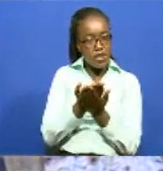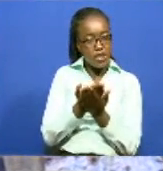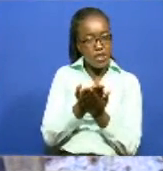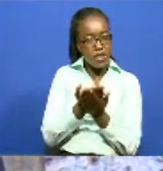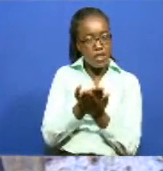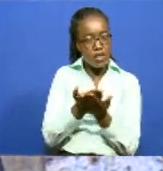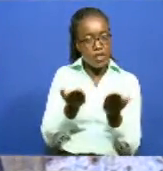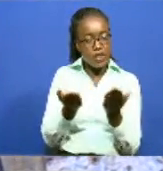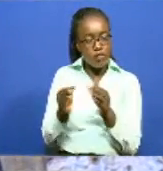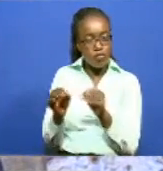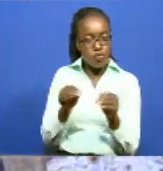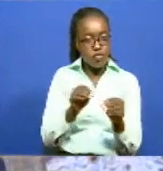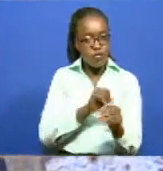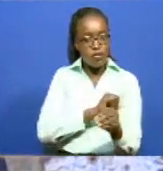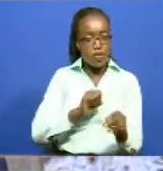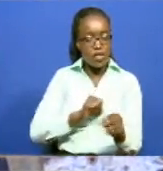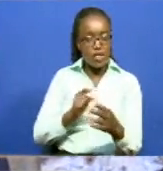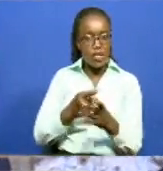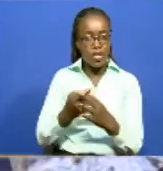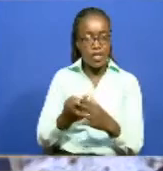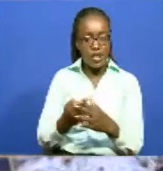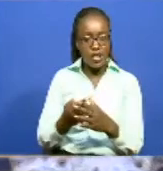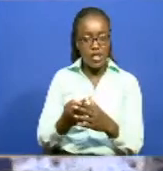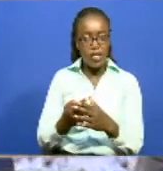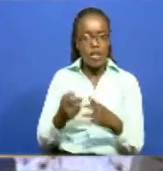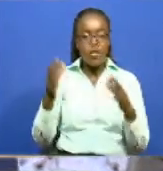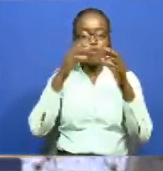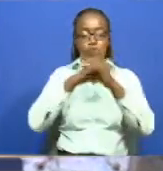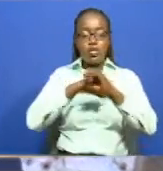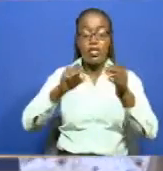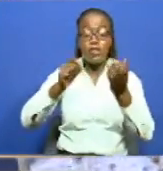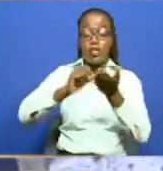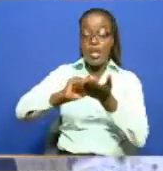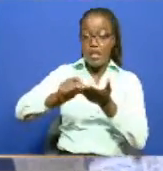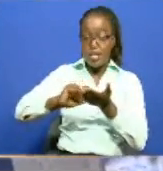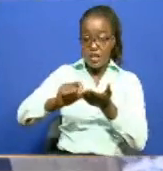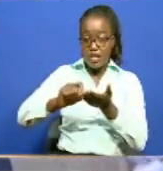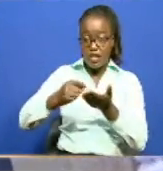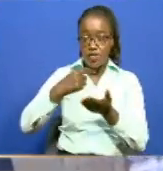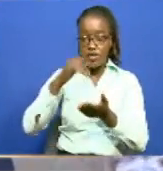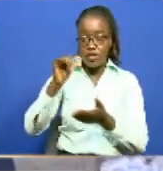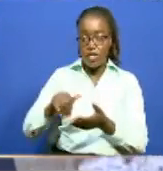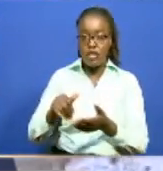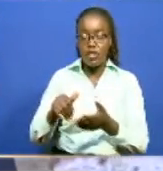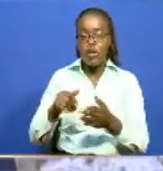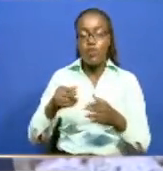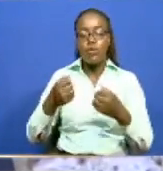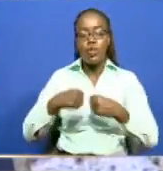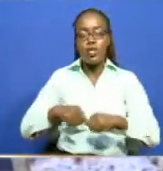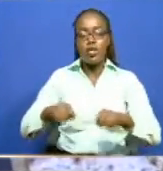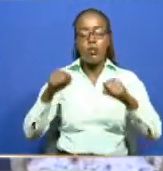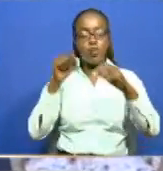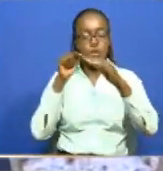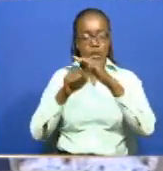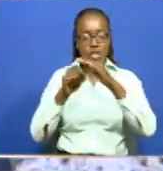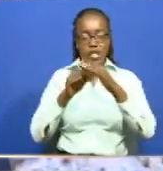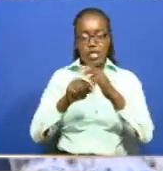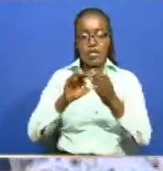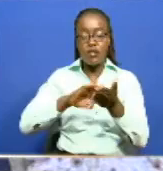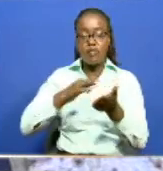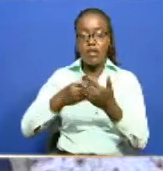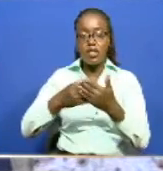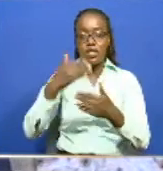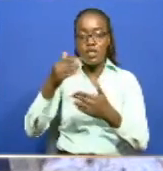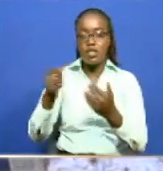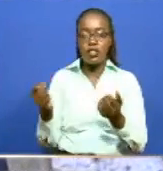to Senate, and then it will get the presidential assent so that we can be able to access funds next week, because